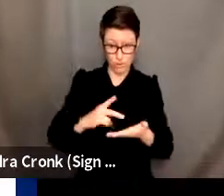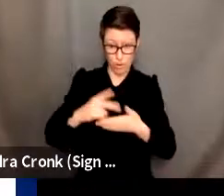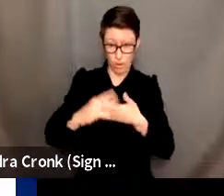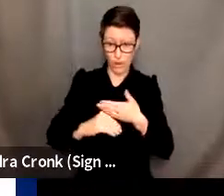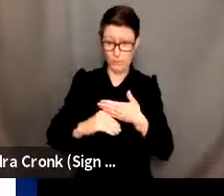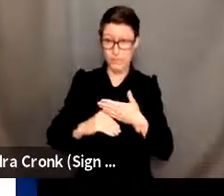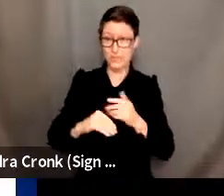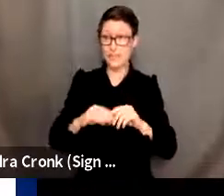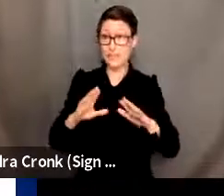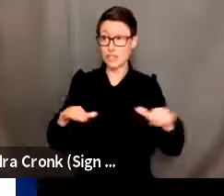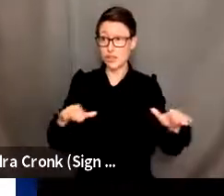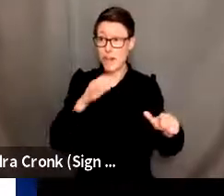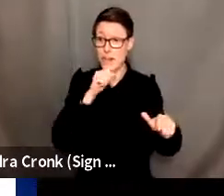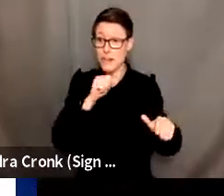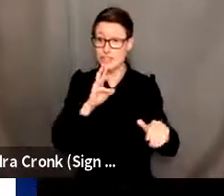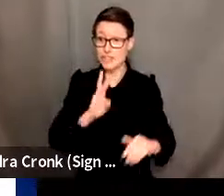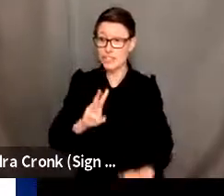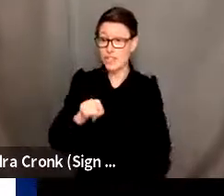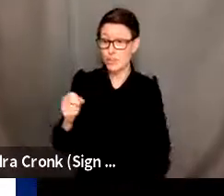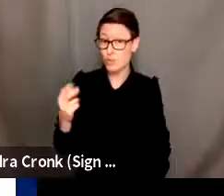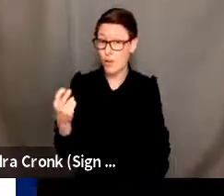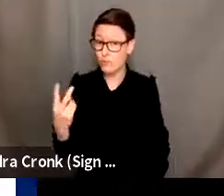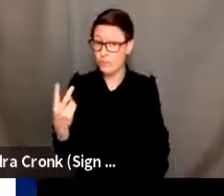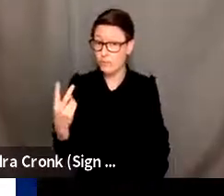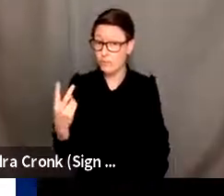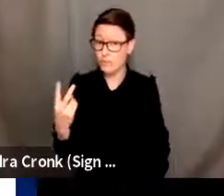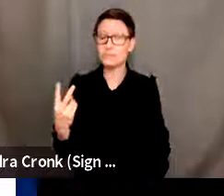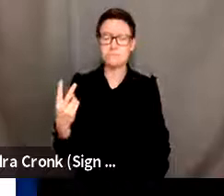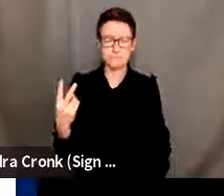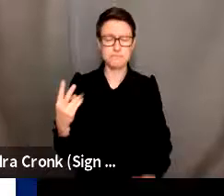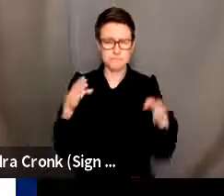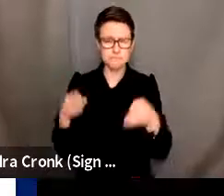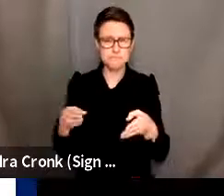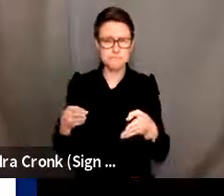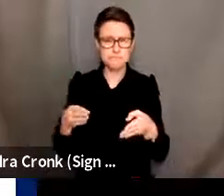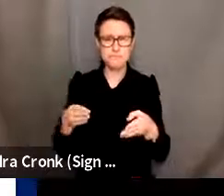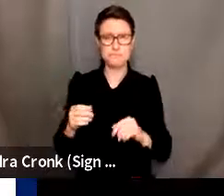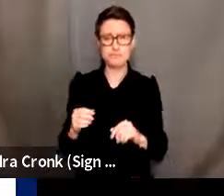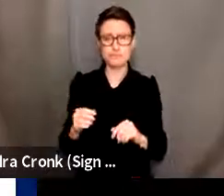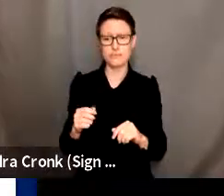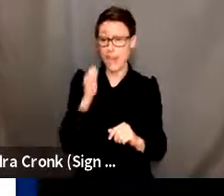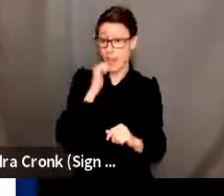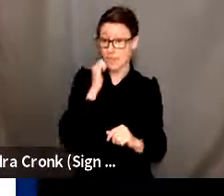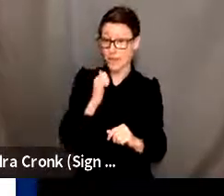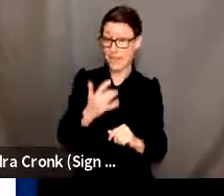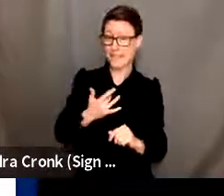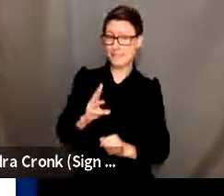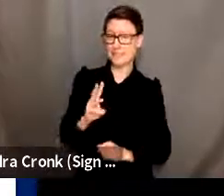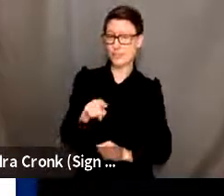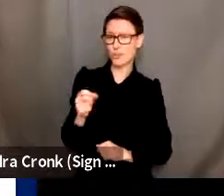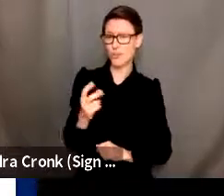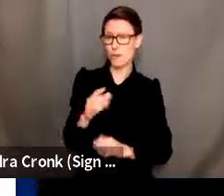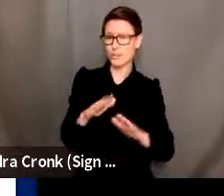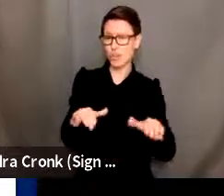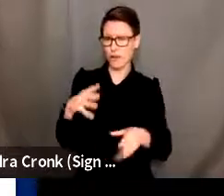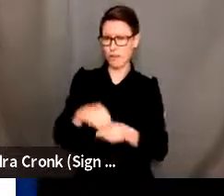to 12. And we have approximately 6 to 12 children per day due to COVID guidelines.